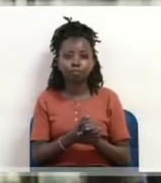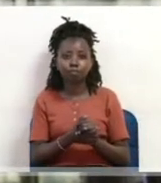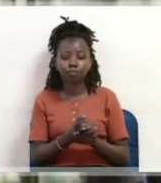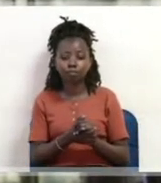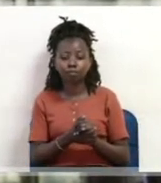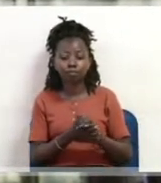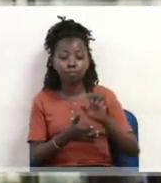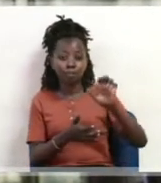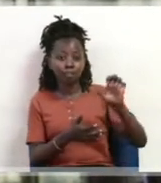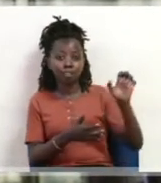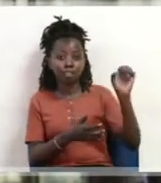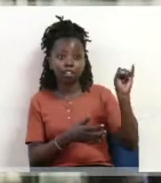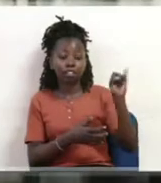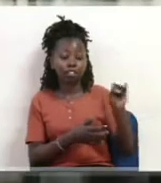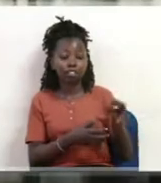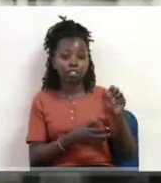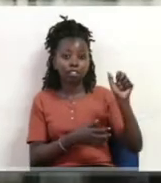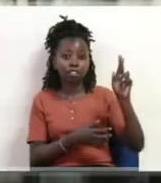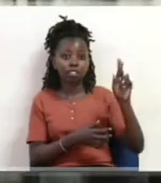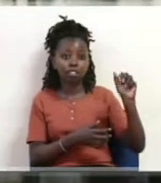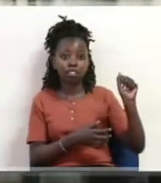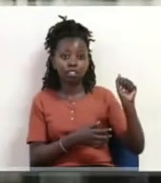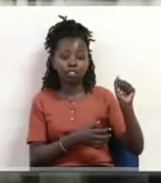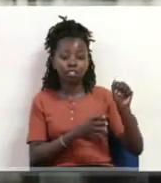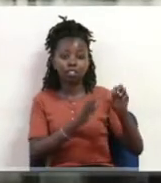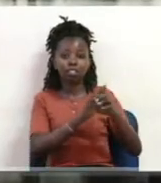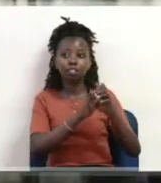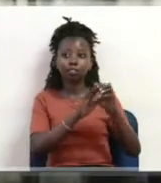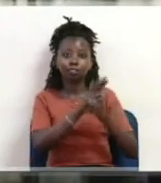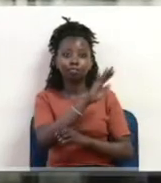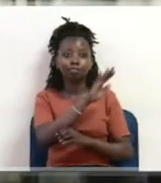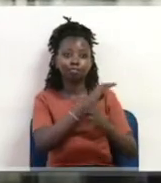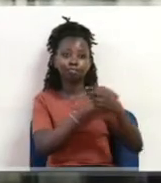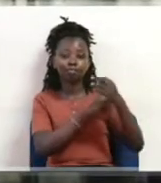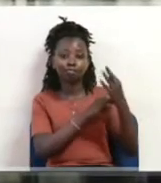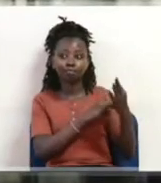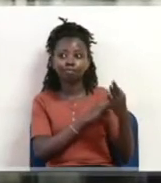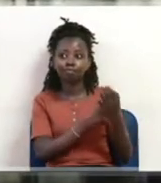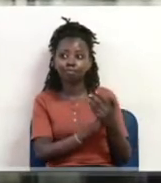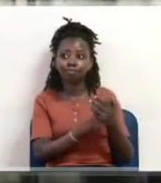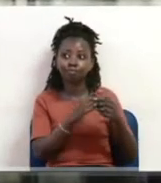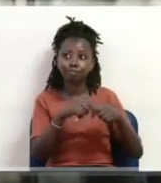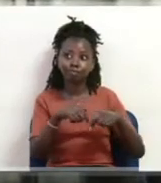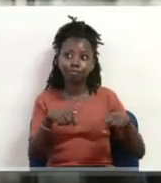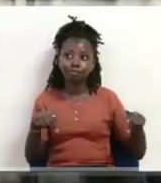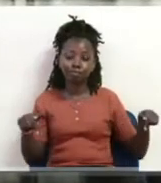Ezra 3, verse 10 to 13 from the King James, it says this.